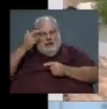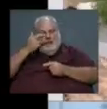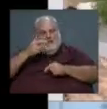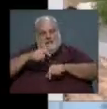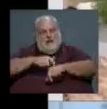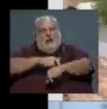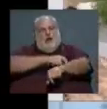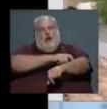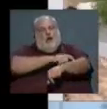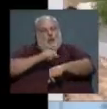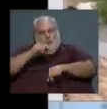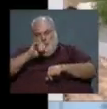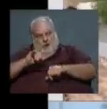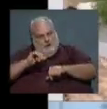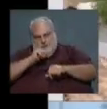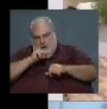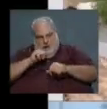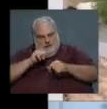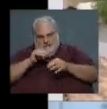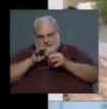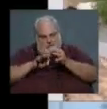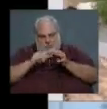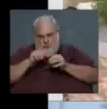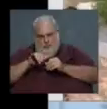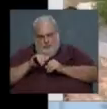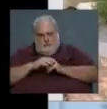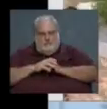long to, way around, okay. Long way around. Okay.